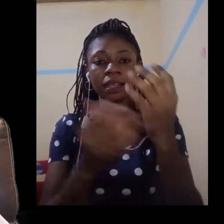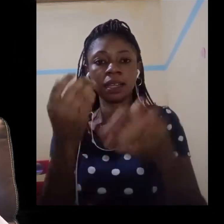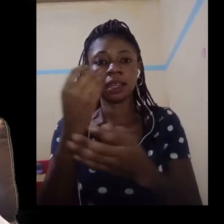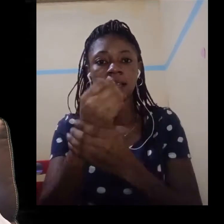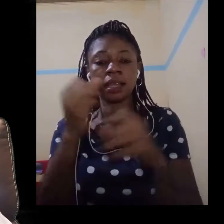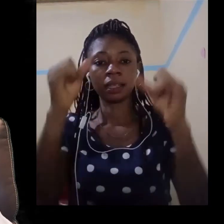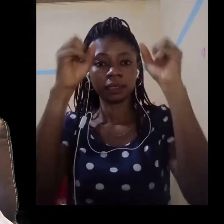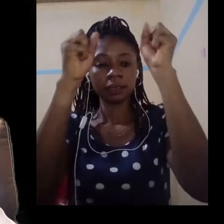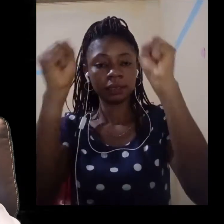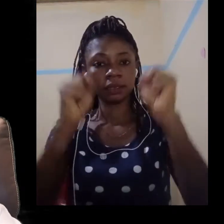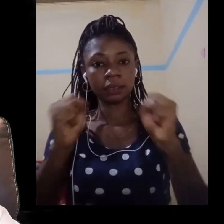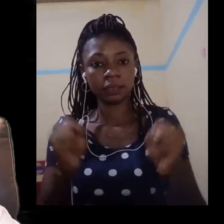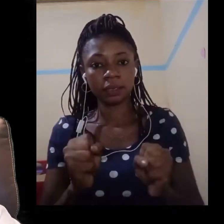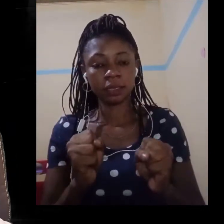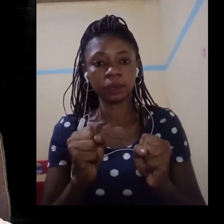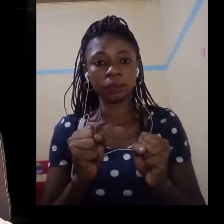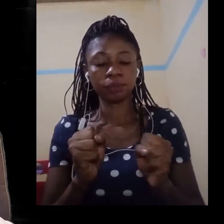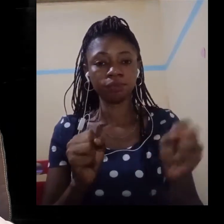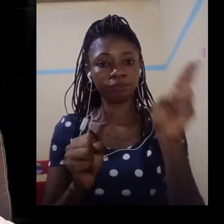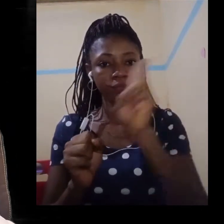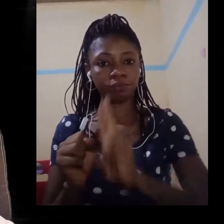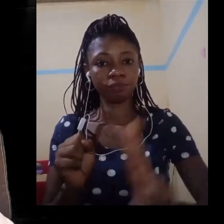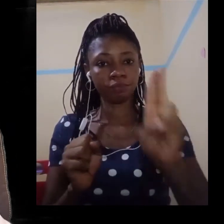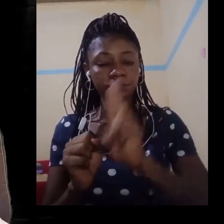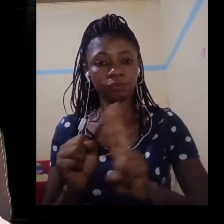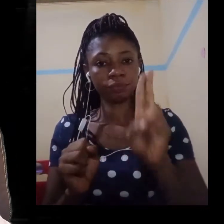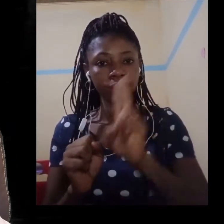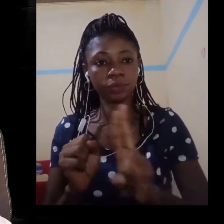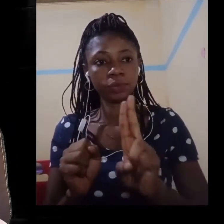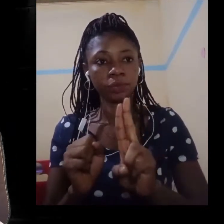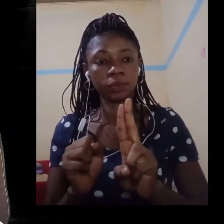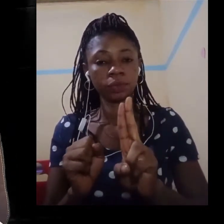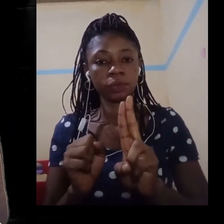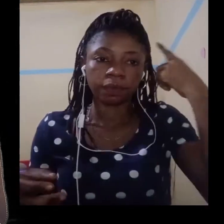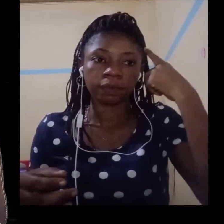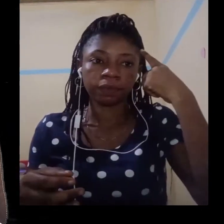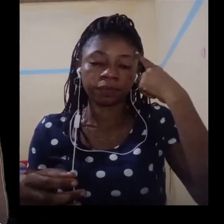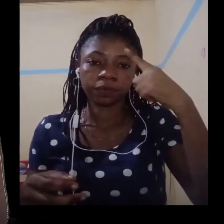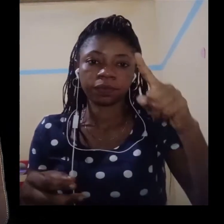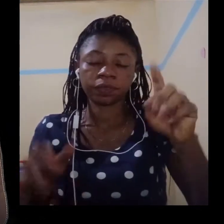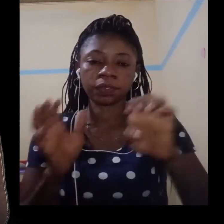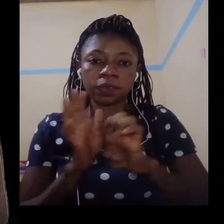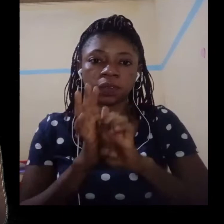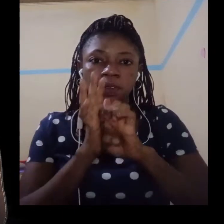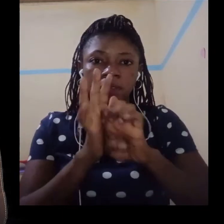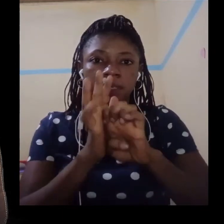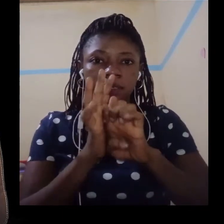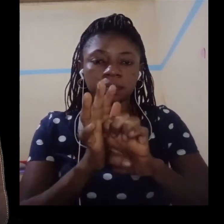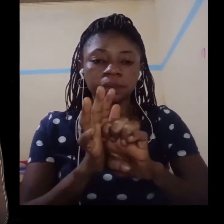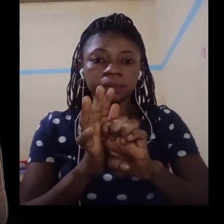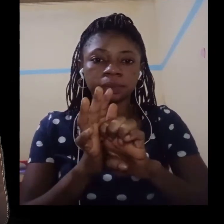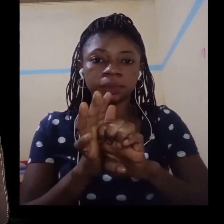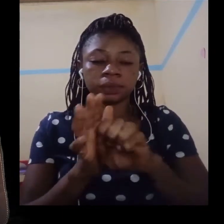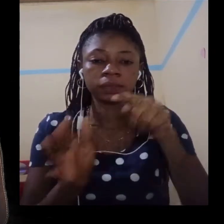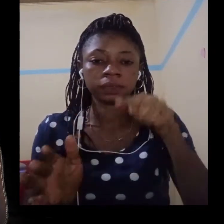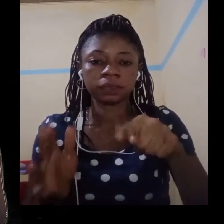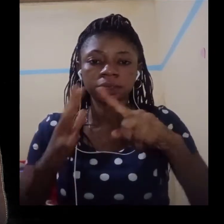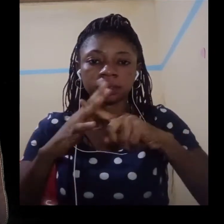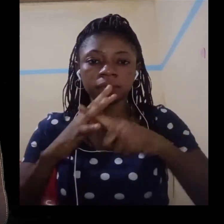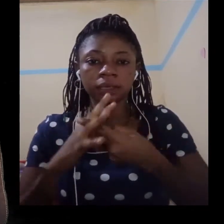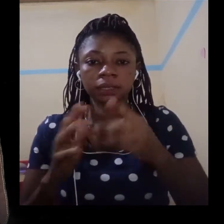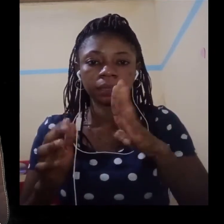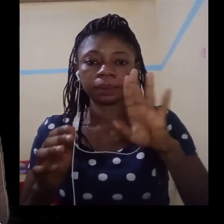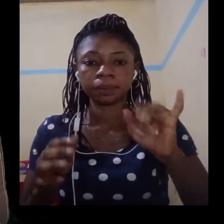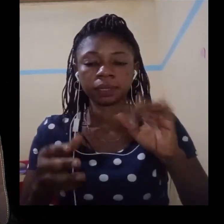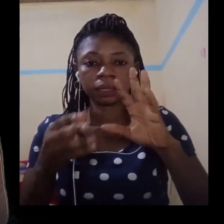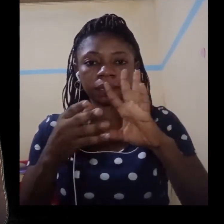the handshapes comes into some kind of milestone. For instance, she started by